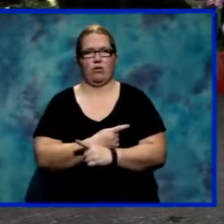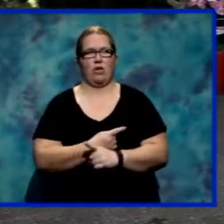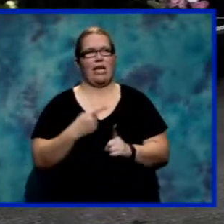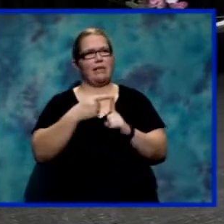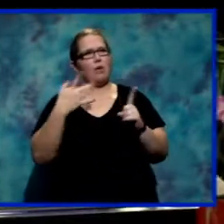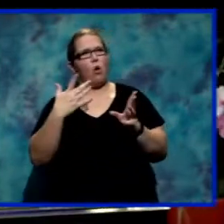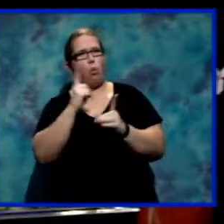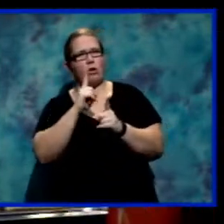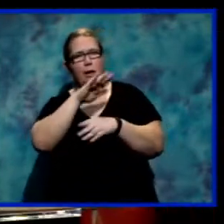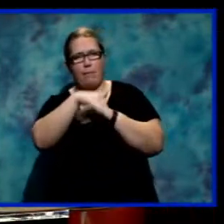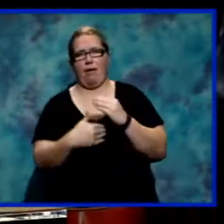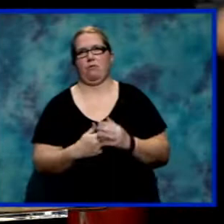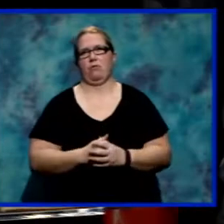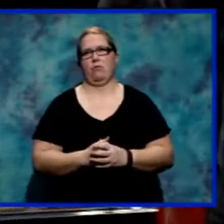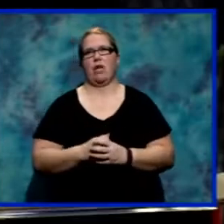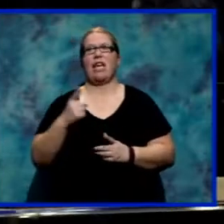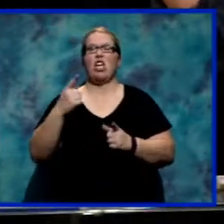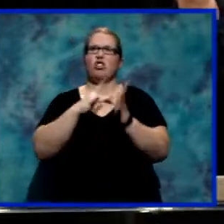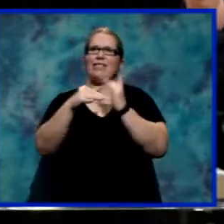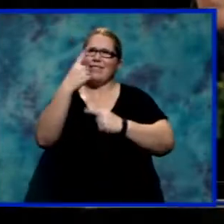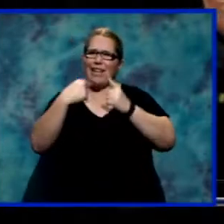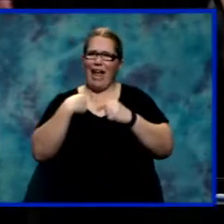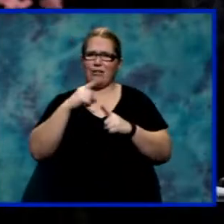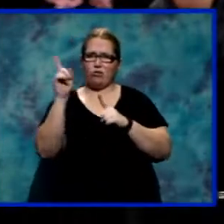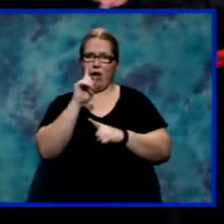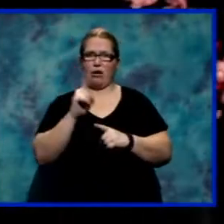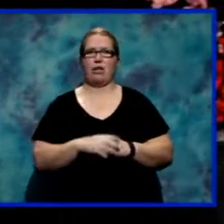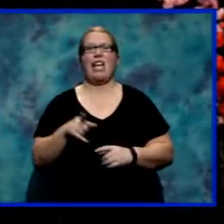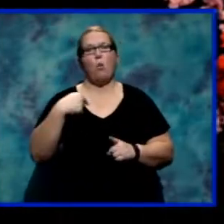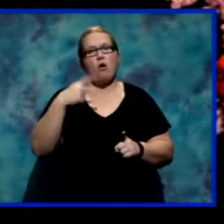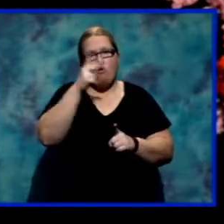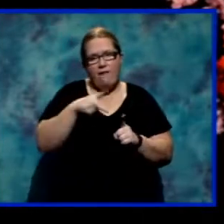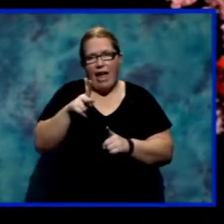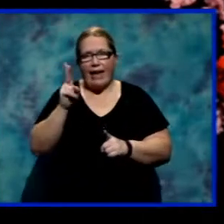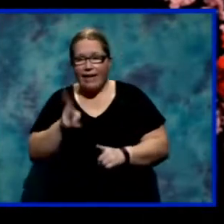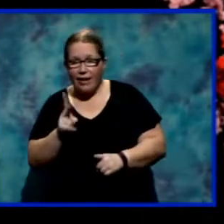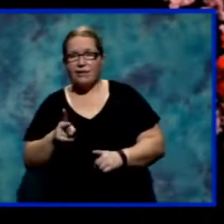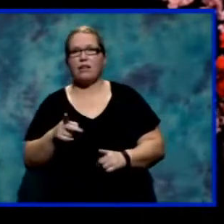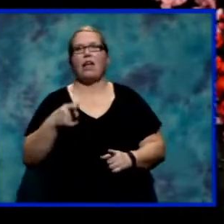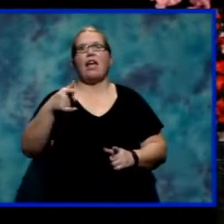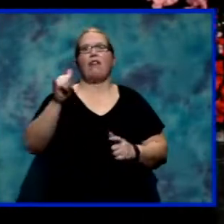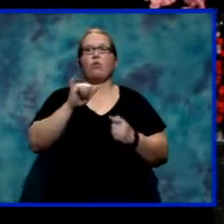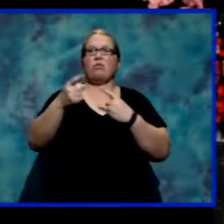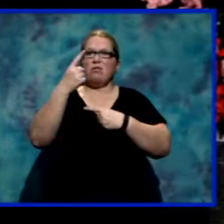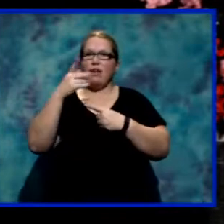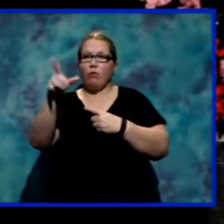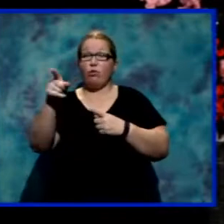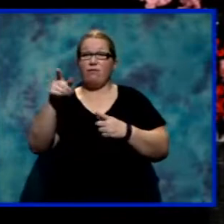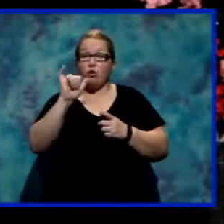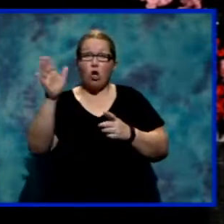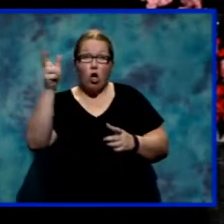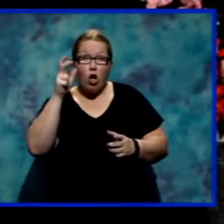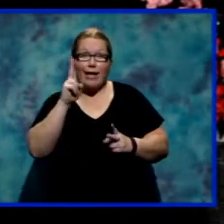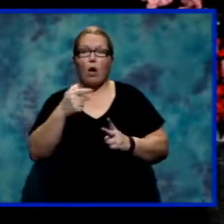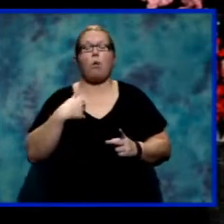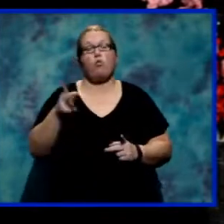what he's addressing and what Jesus says to us today. Now, this is revision for a moment. Bear with me. If you've seen this, if you know it, if you've been here and we've looked at this before, there's a